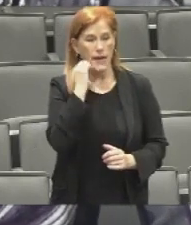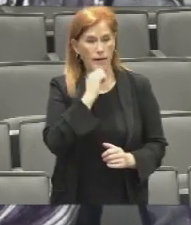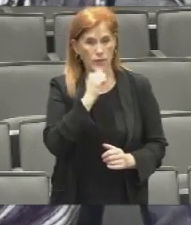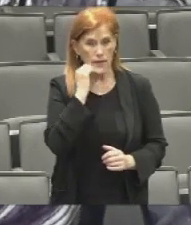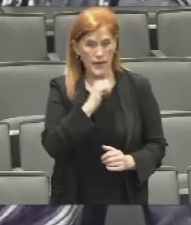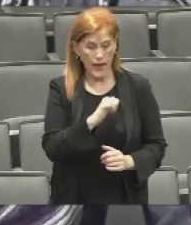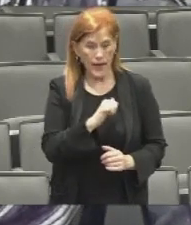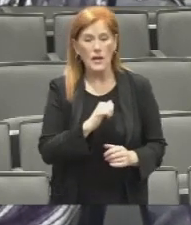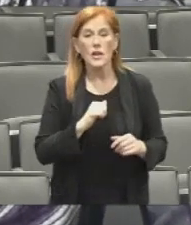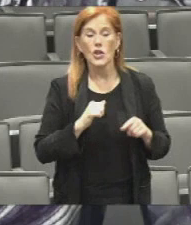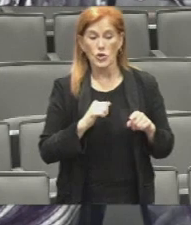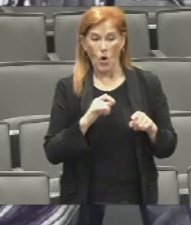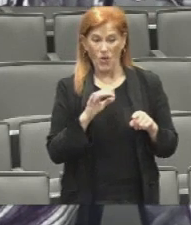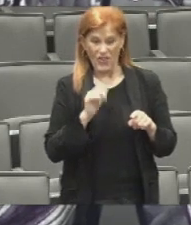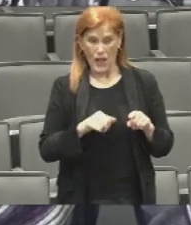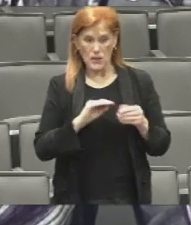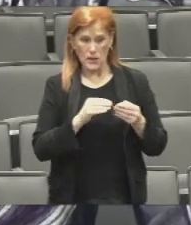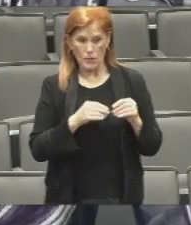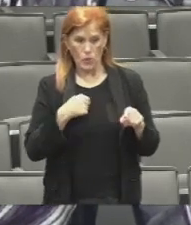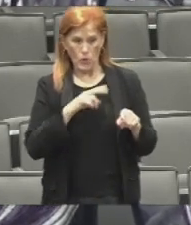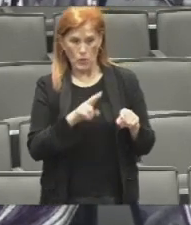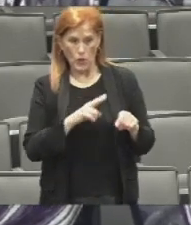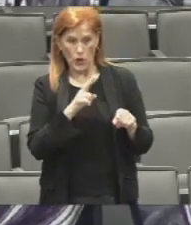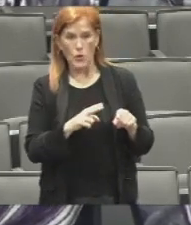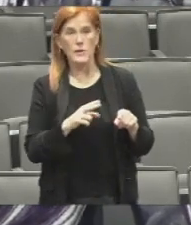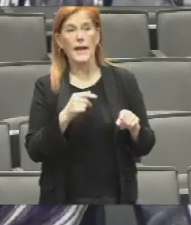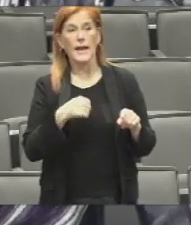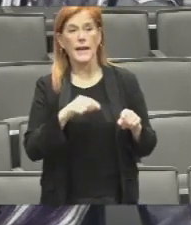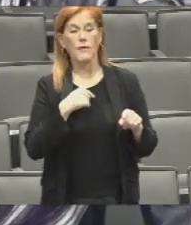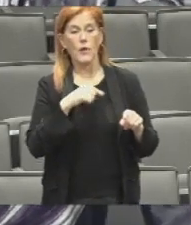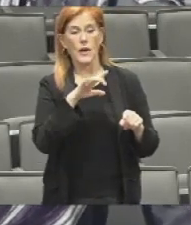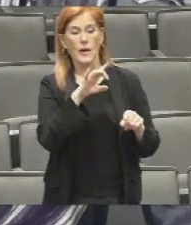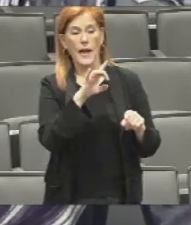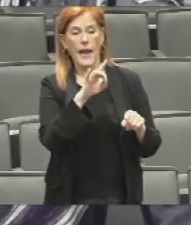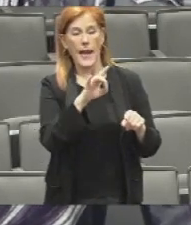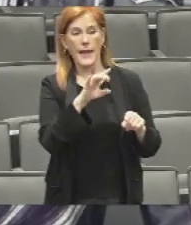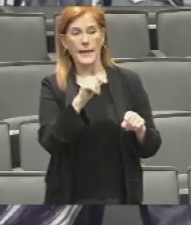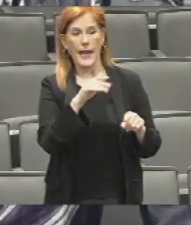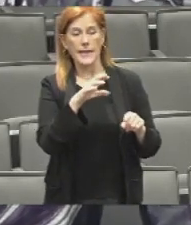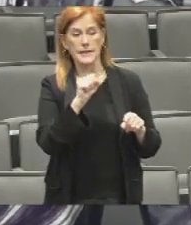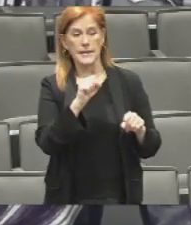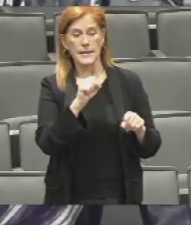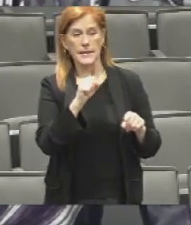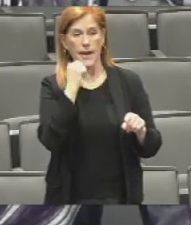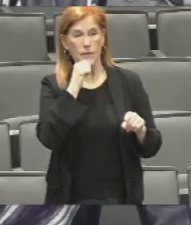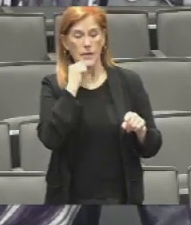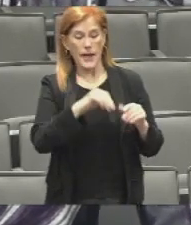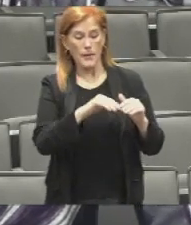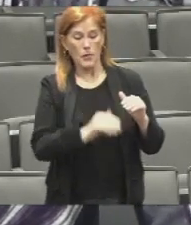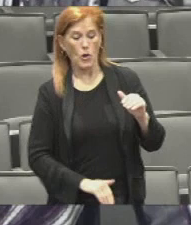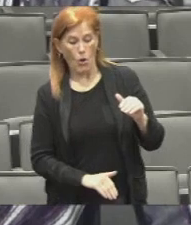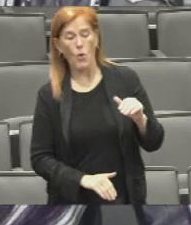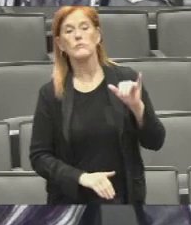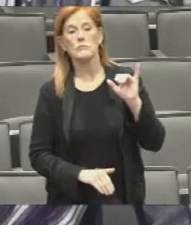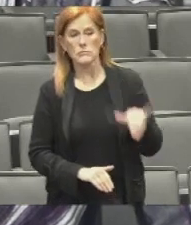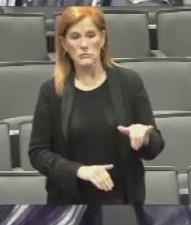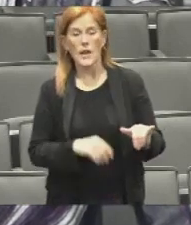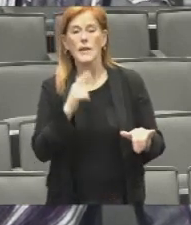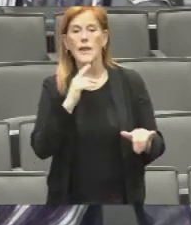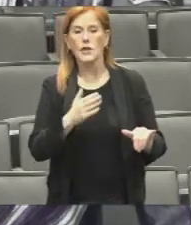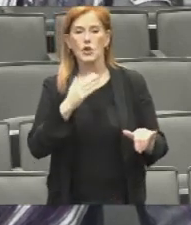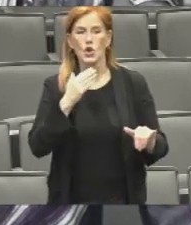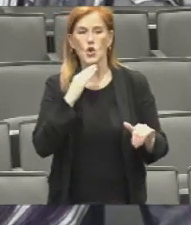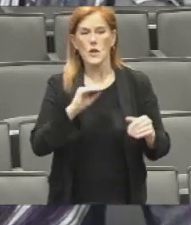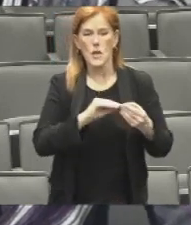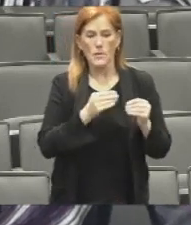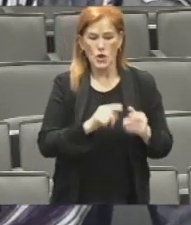So the benchmark is if we would be below 8 cases per day, that would be a really good benchmark that